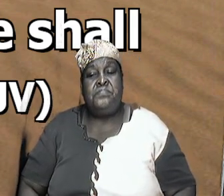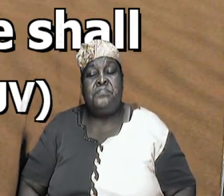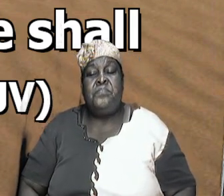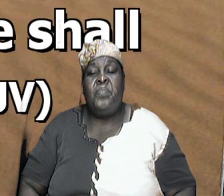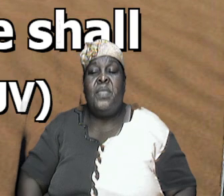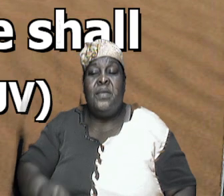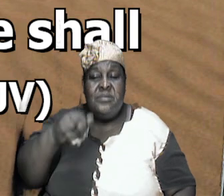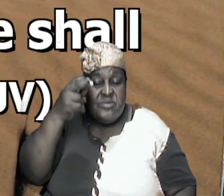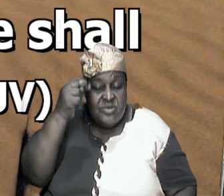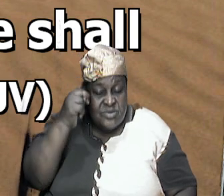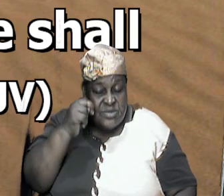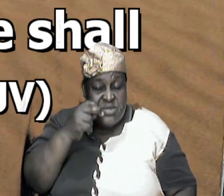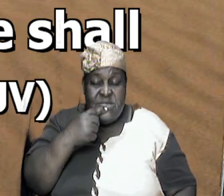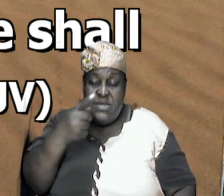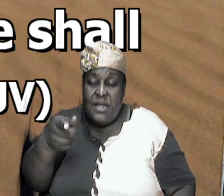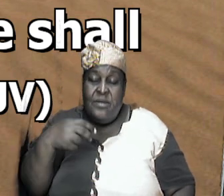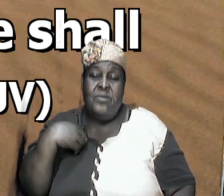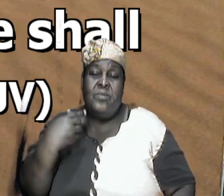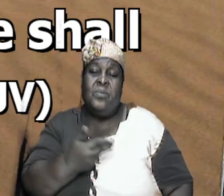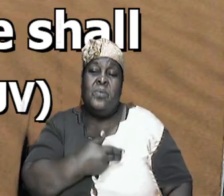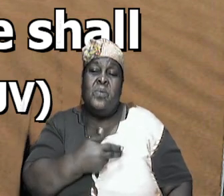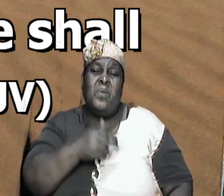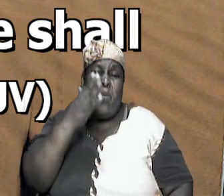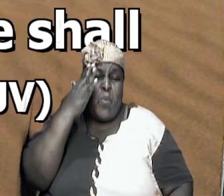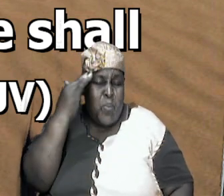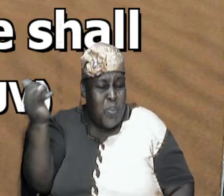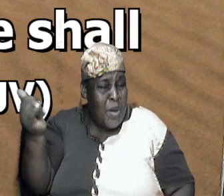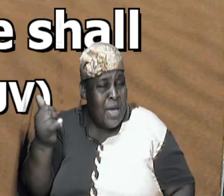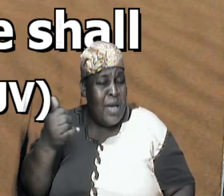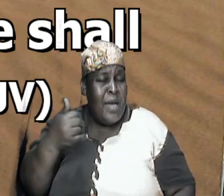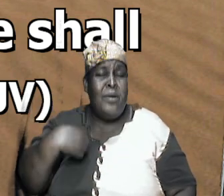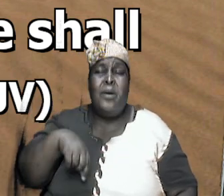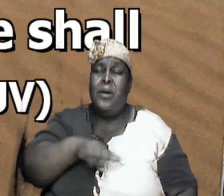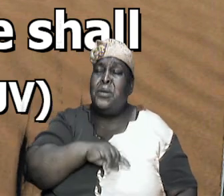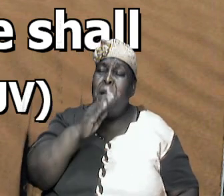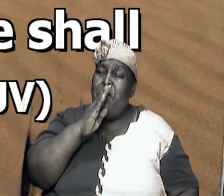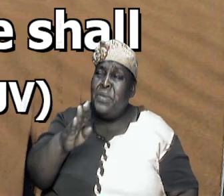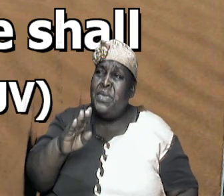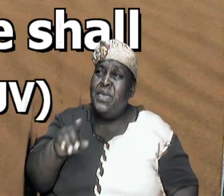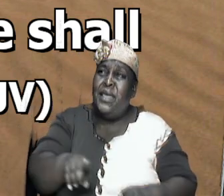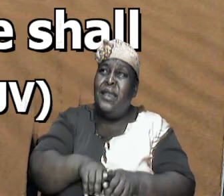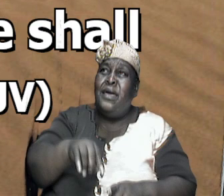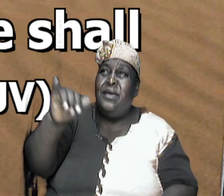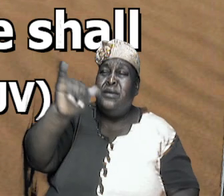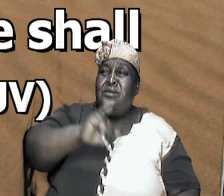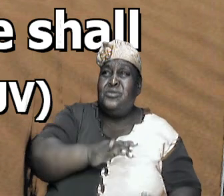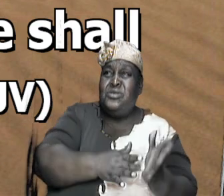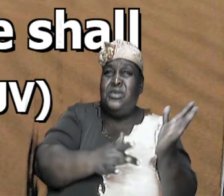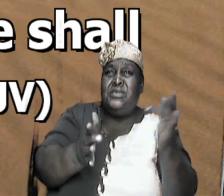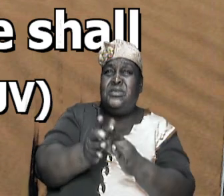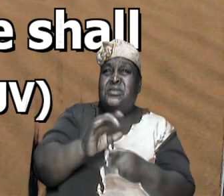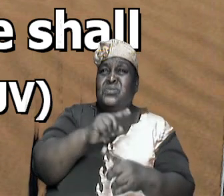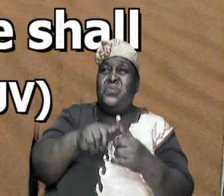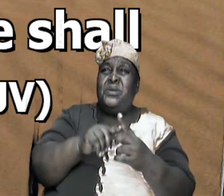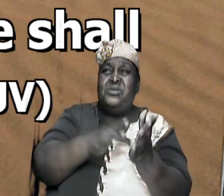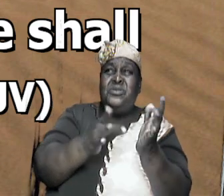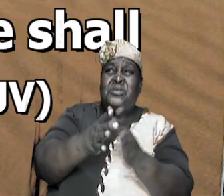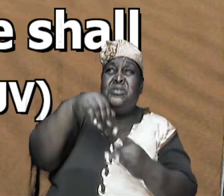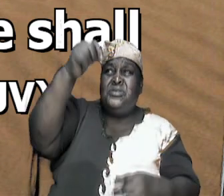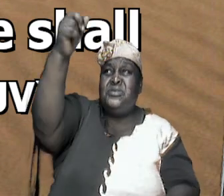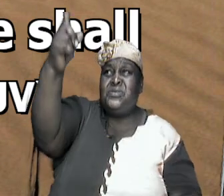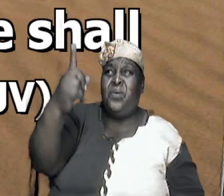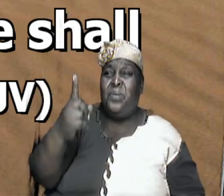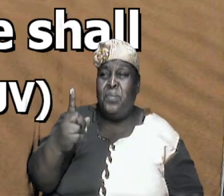John is telling us, why is it that we are going to be like Christ when he shall appear? And it is